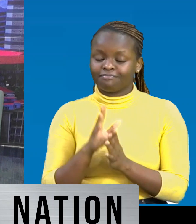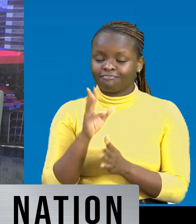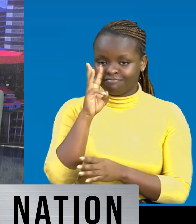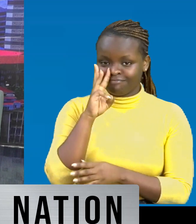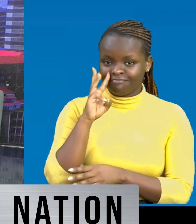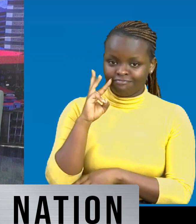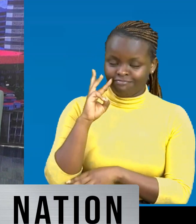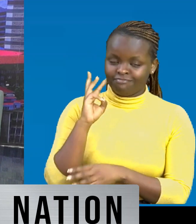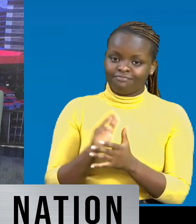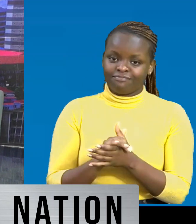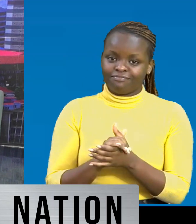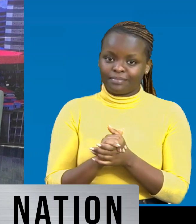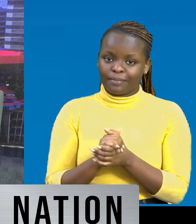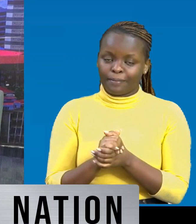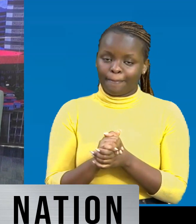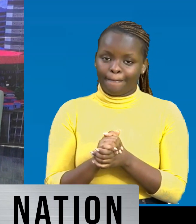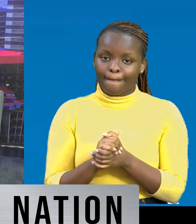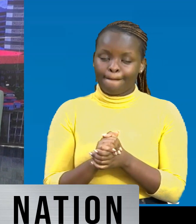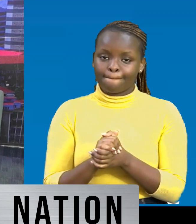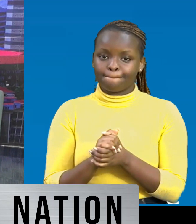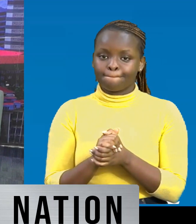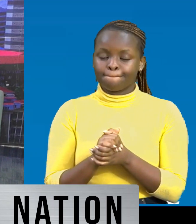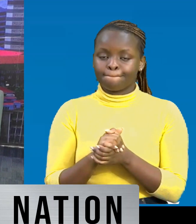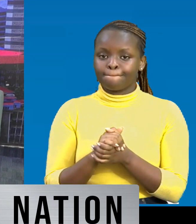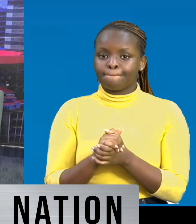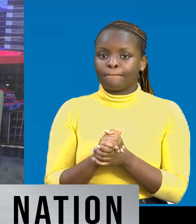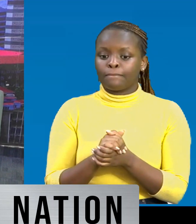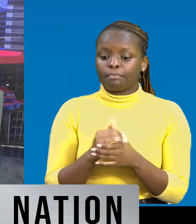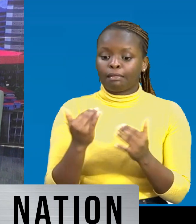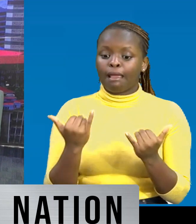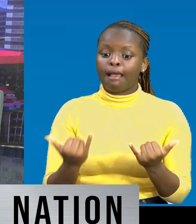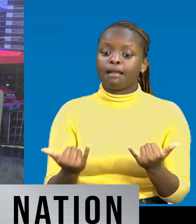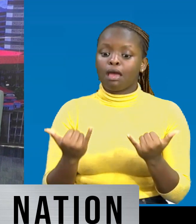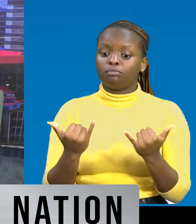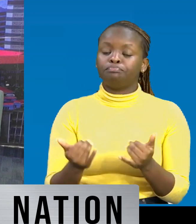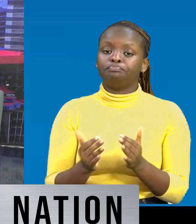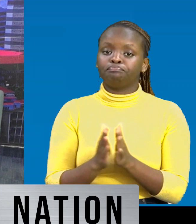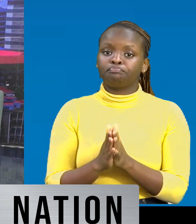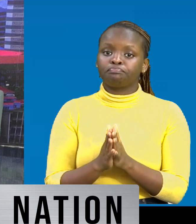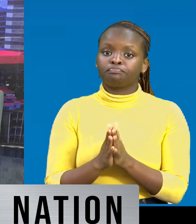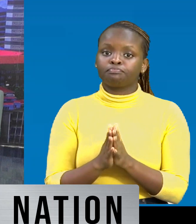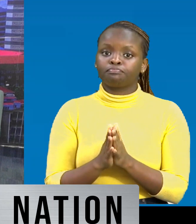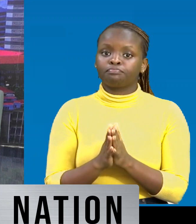she's Wanja. Yes. Now, Nicholas. Yes, John.